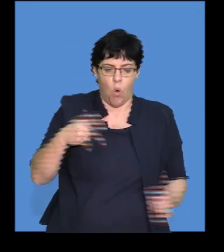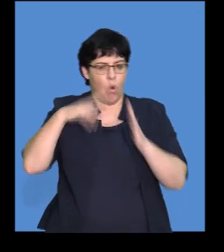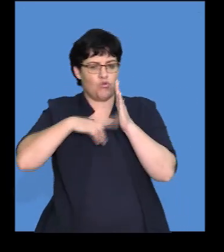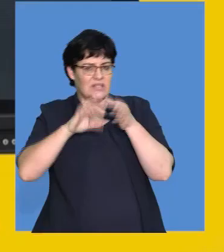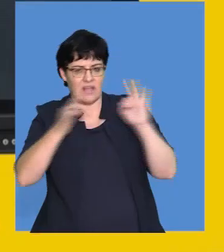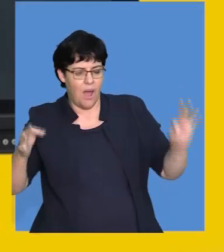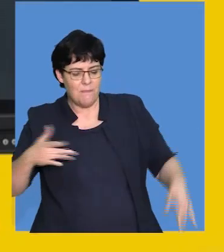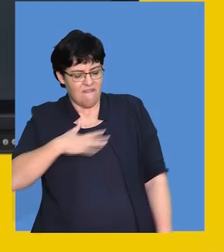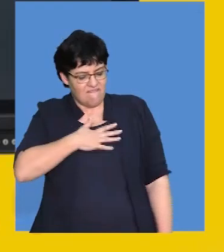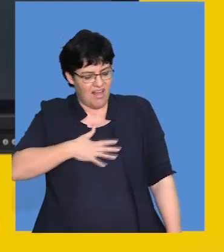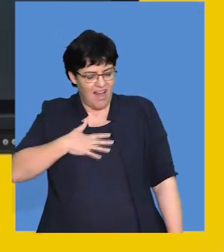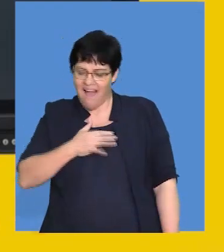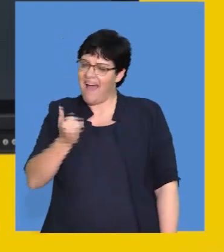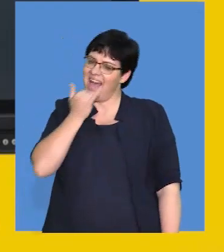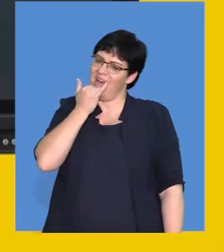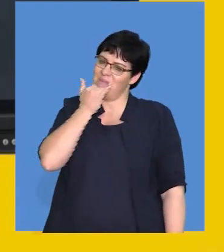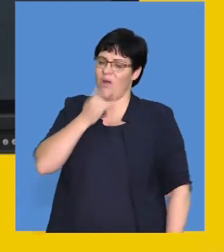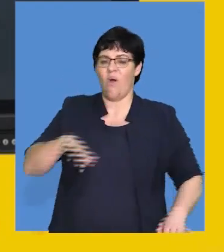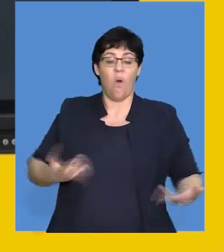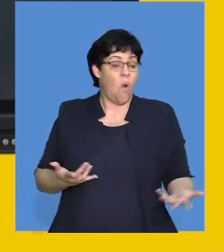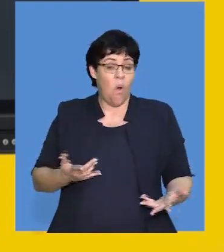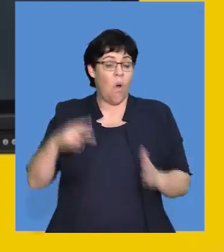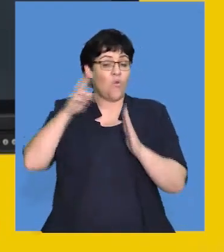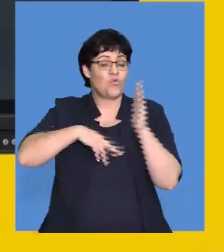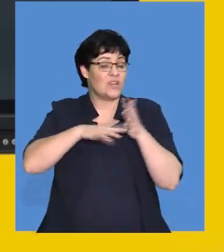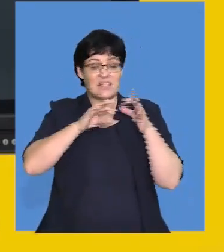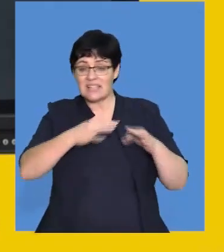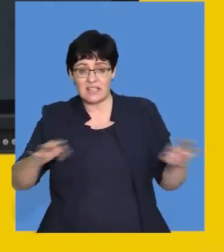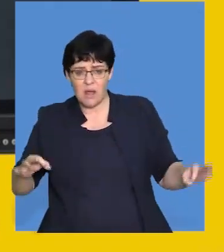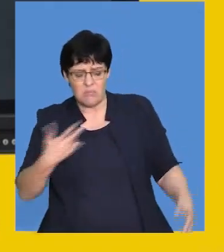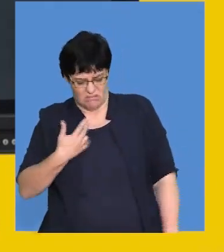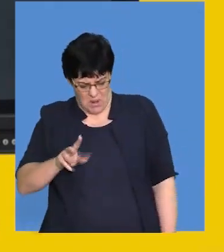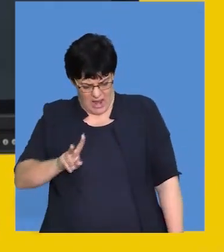happy, or you can read a sentence and feel angry.